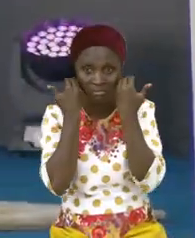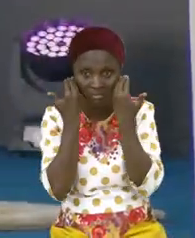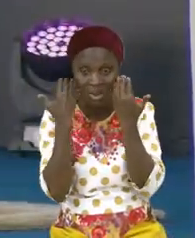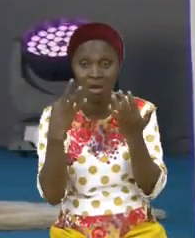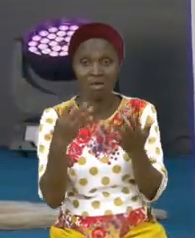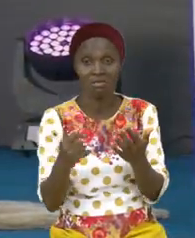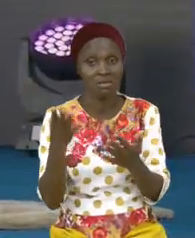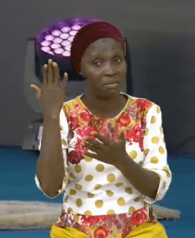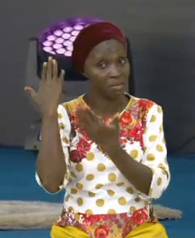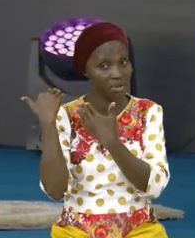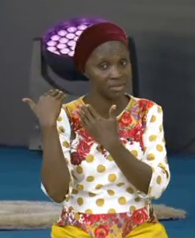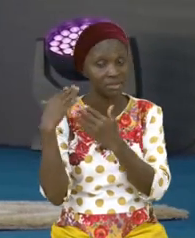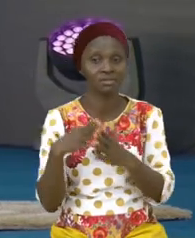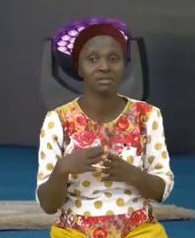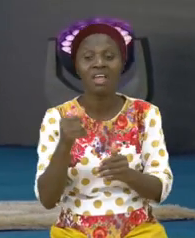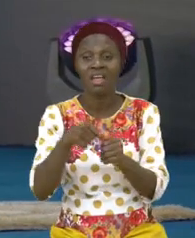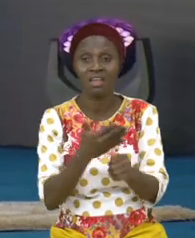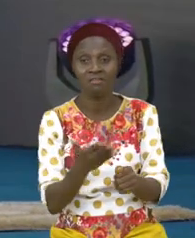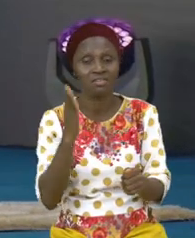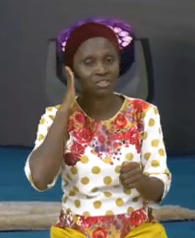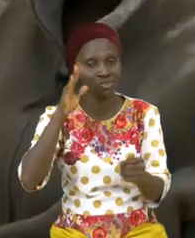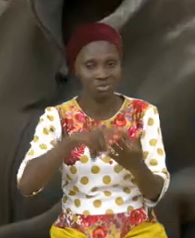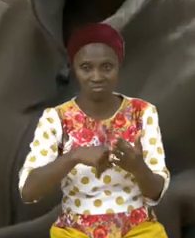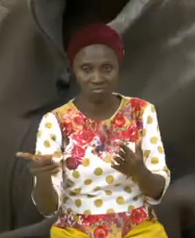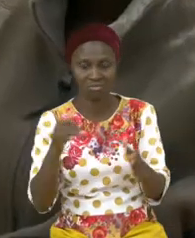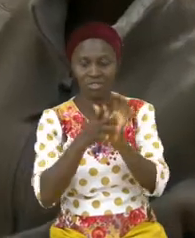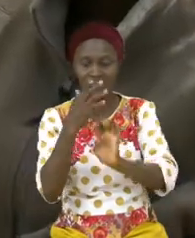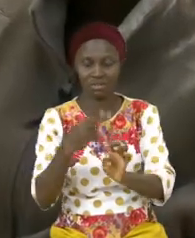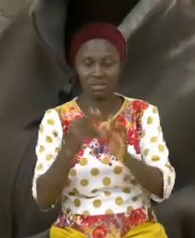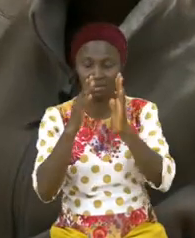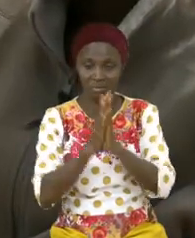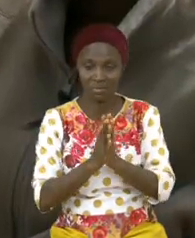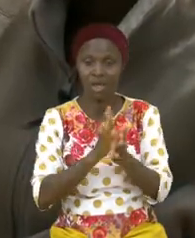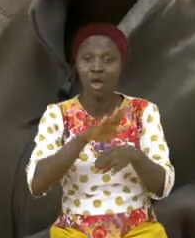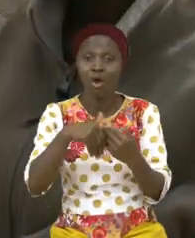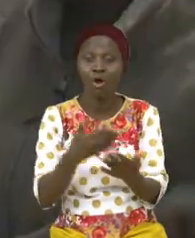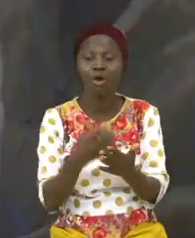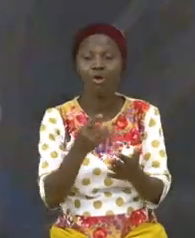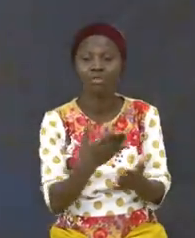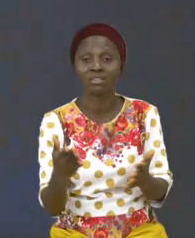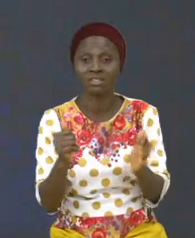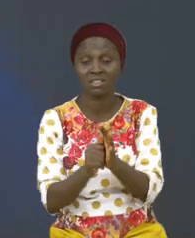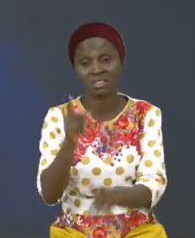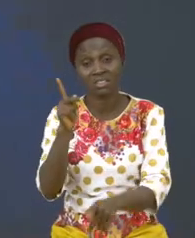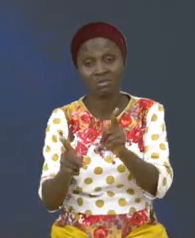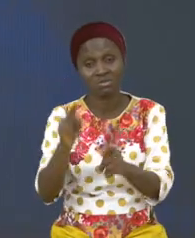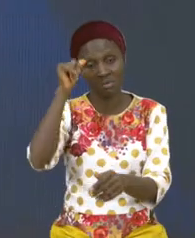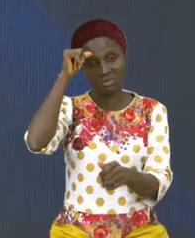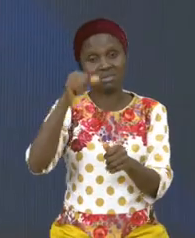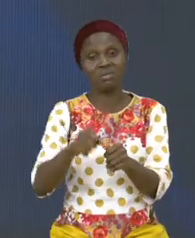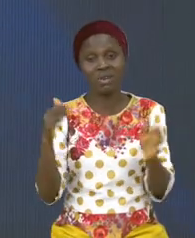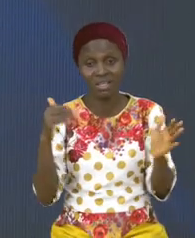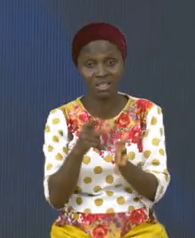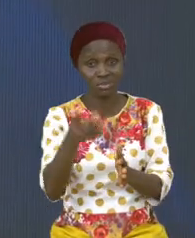the past, everything will go away. All the things that people remembered against